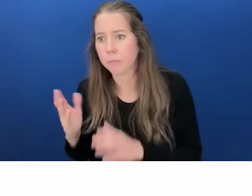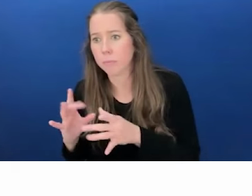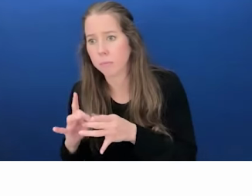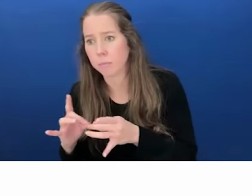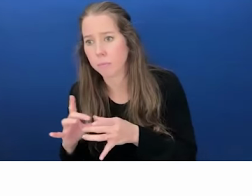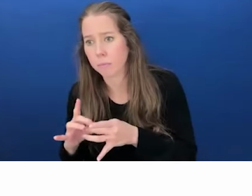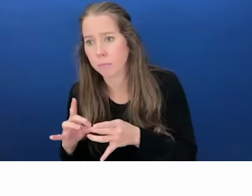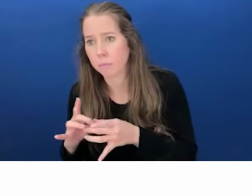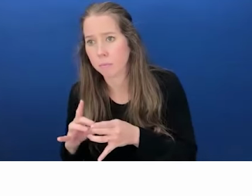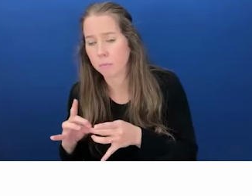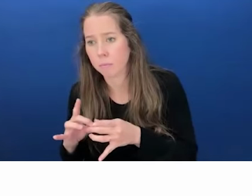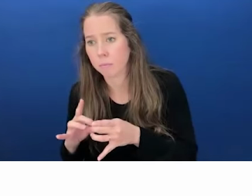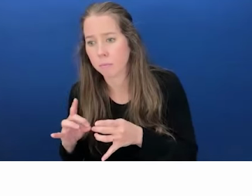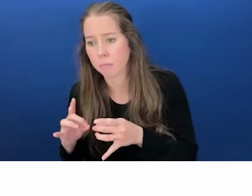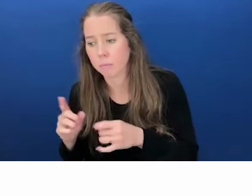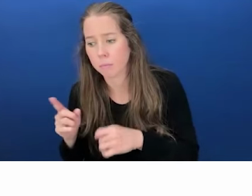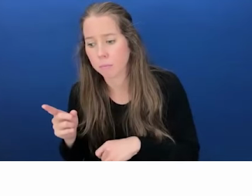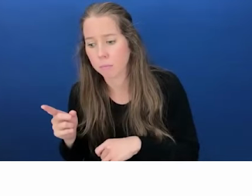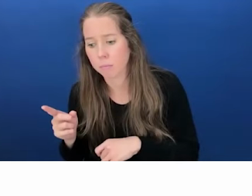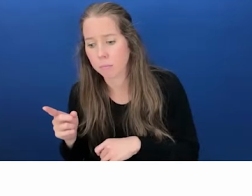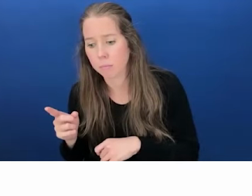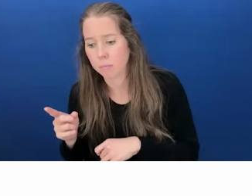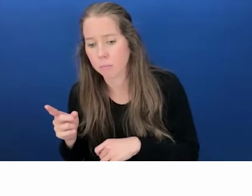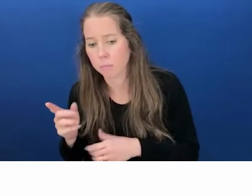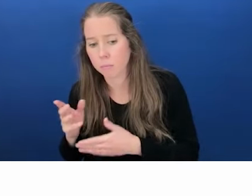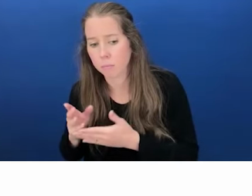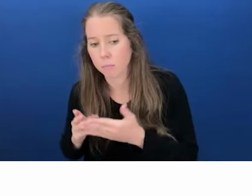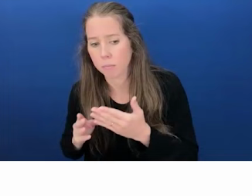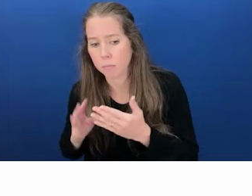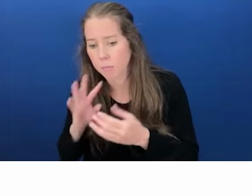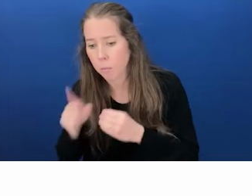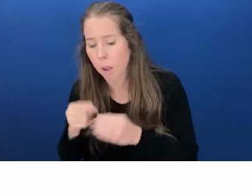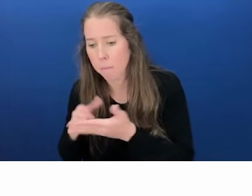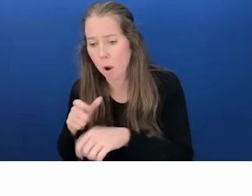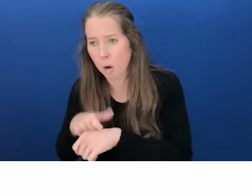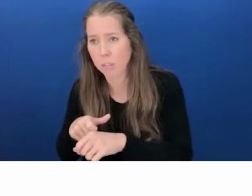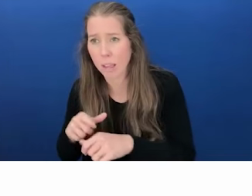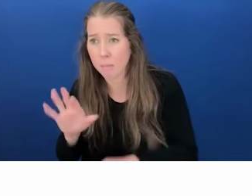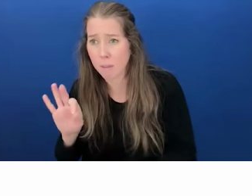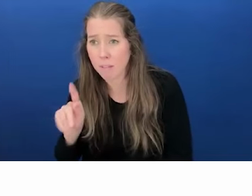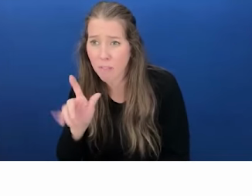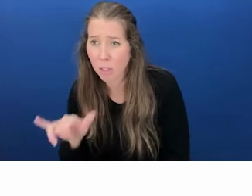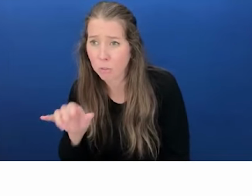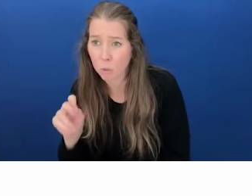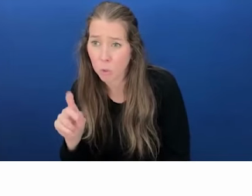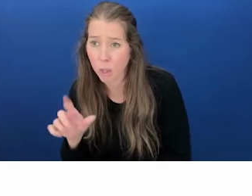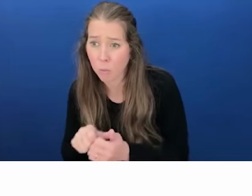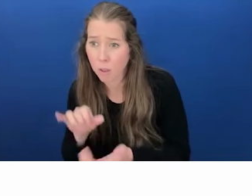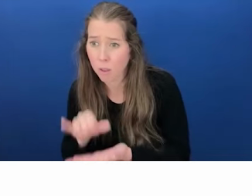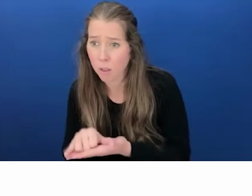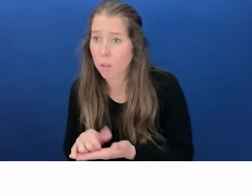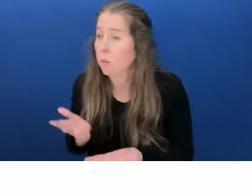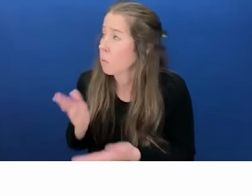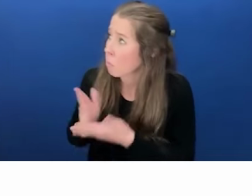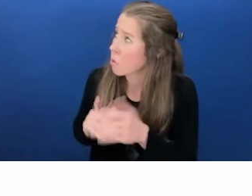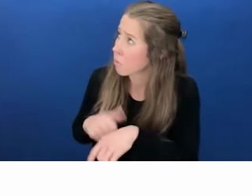she kind of lightly touched down on some part-time faculty are actually okay with that, Okay, with what? with being